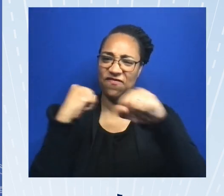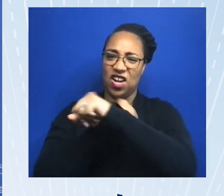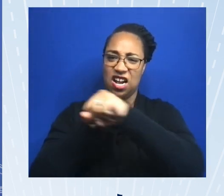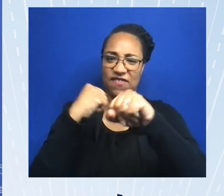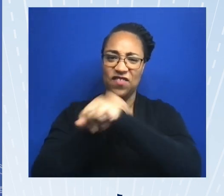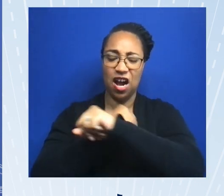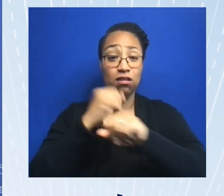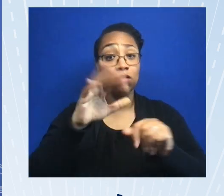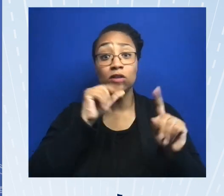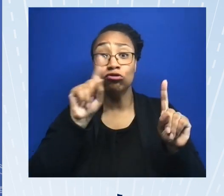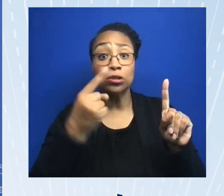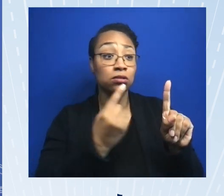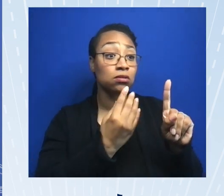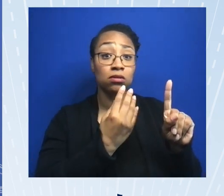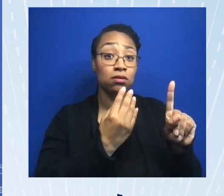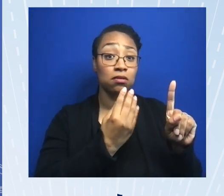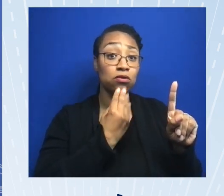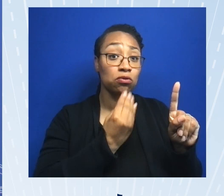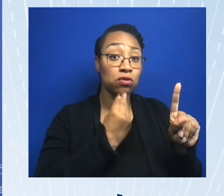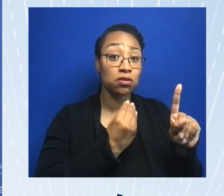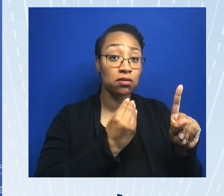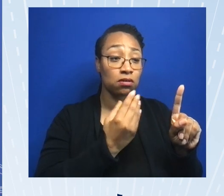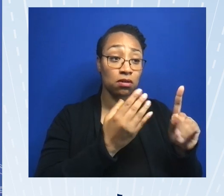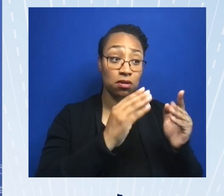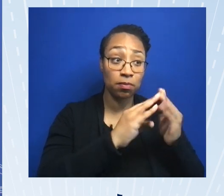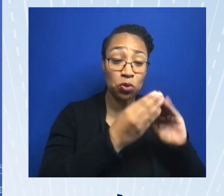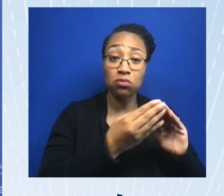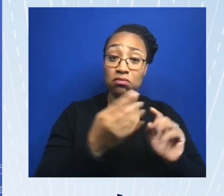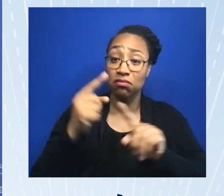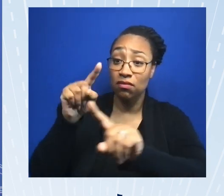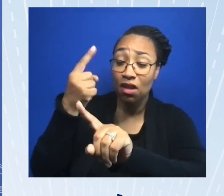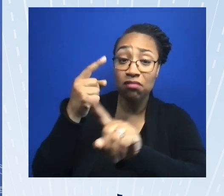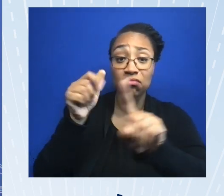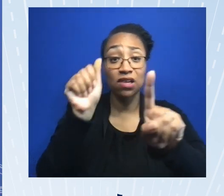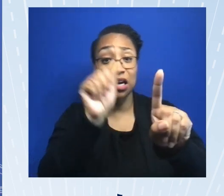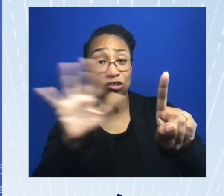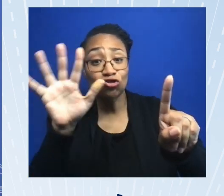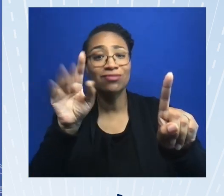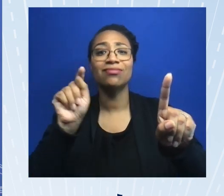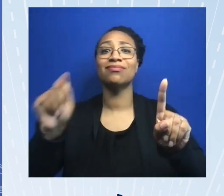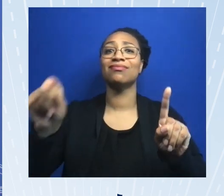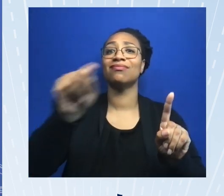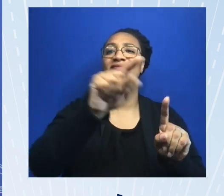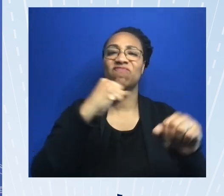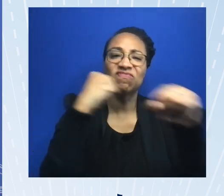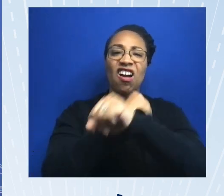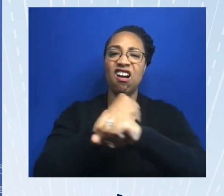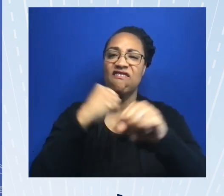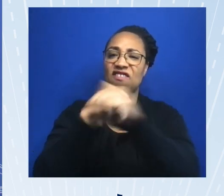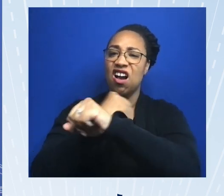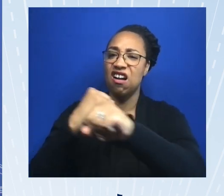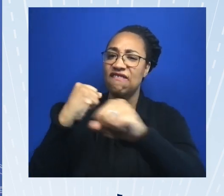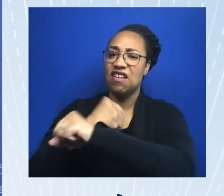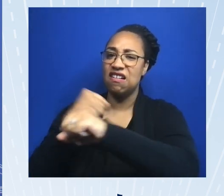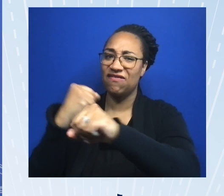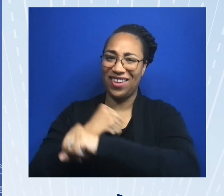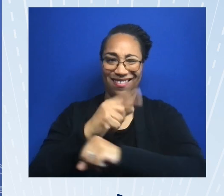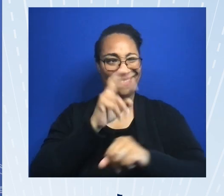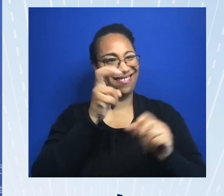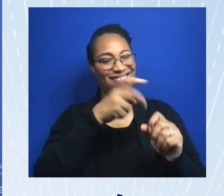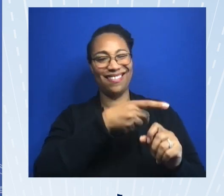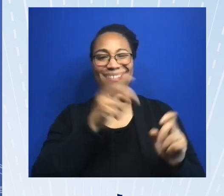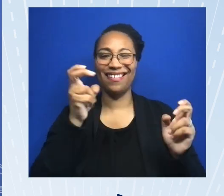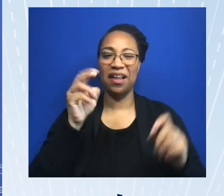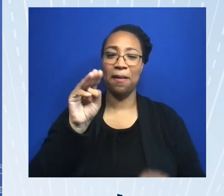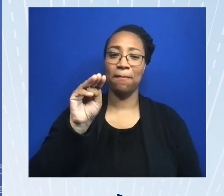dictum, the ultimate tragedy is not the oppression and cruelty by the bad people, but the silence over that by the good